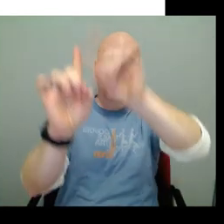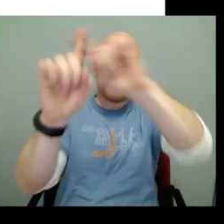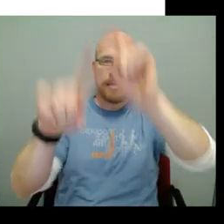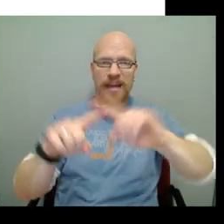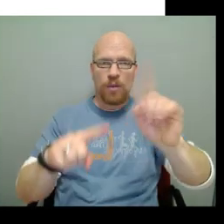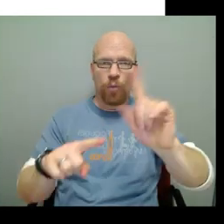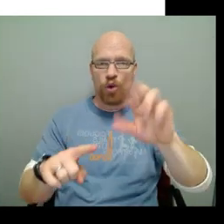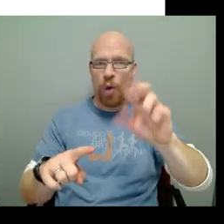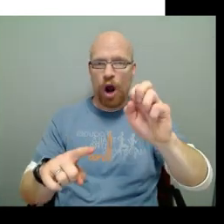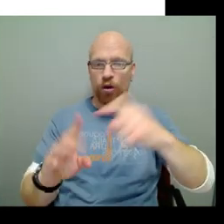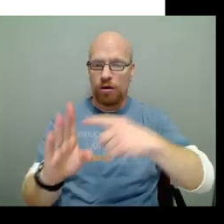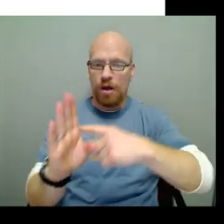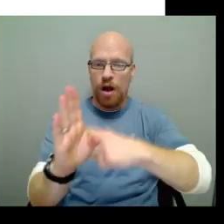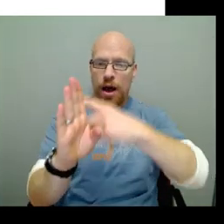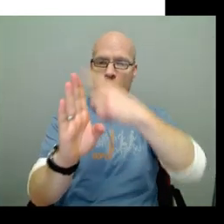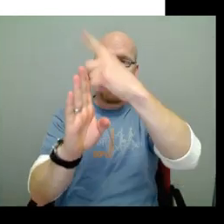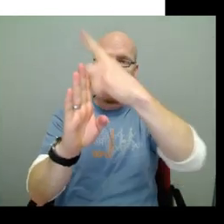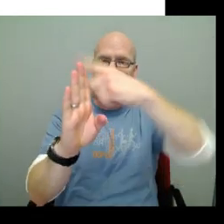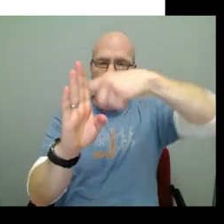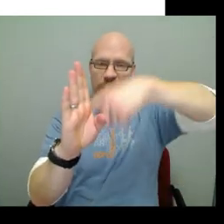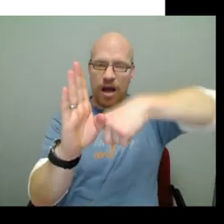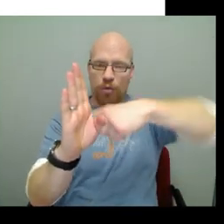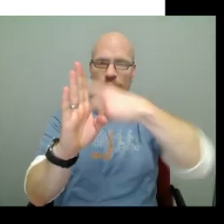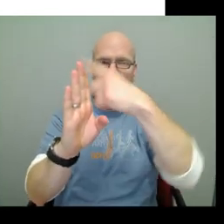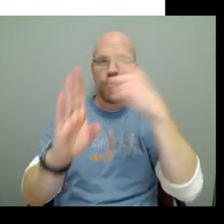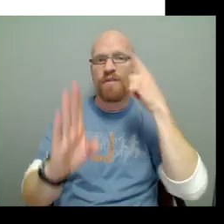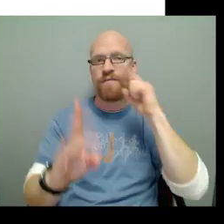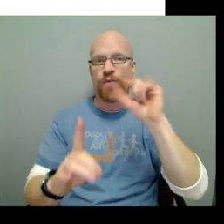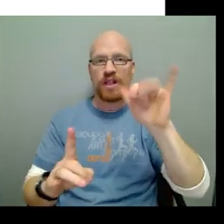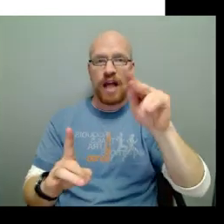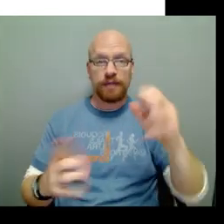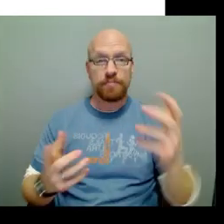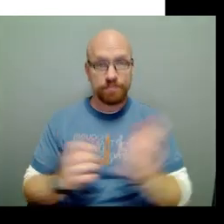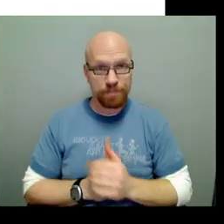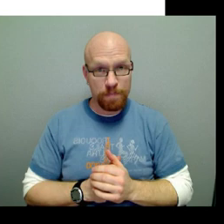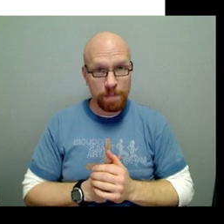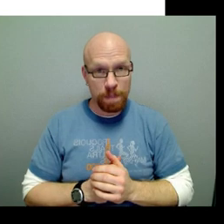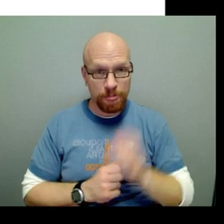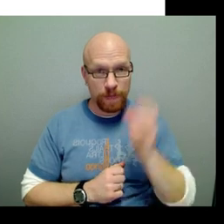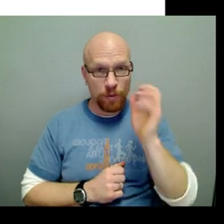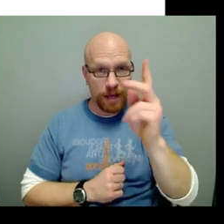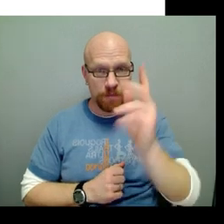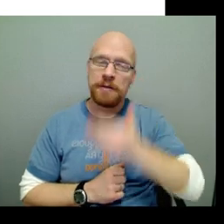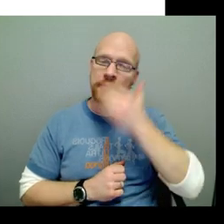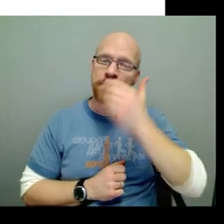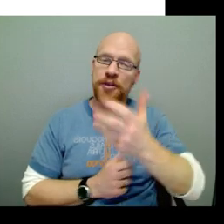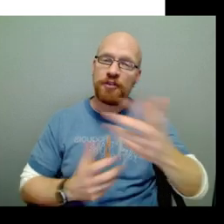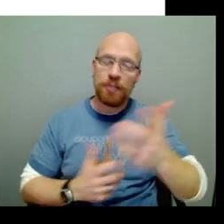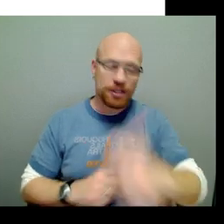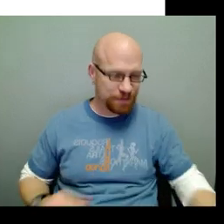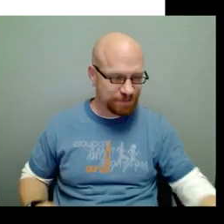Y is different depending where you are, up or down for the line. Okay? Thank you very much.